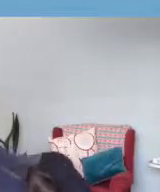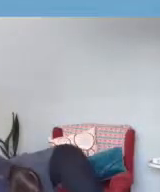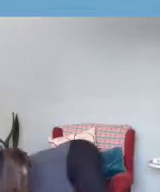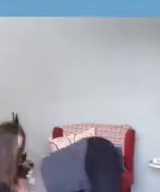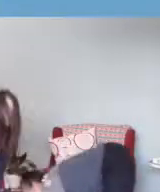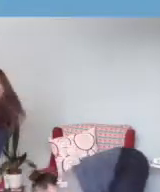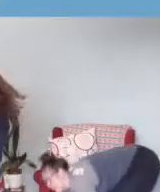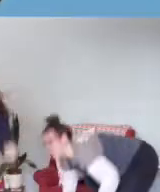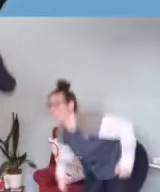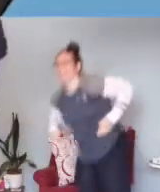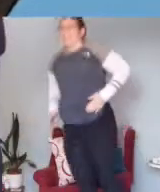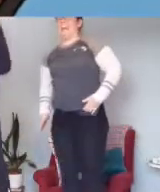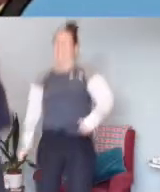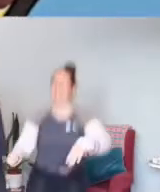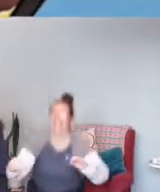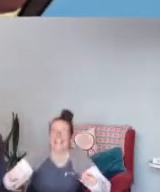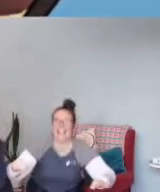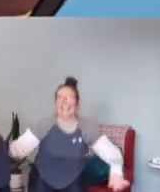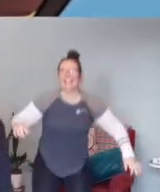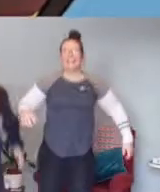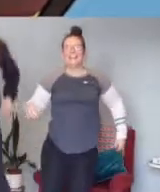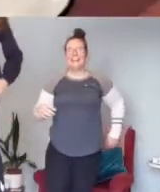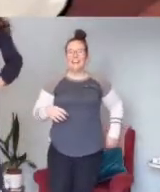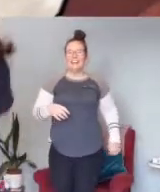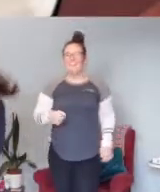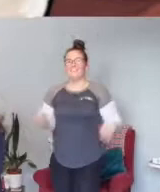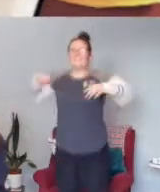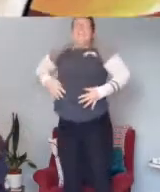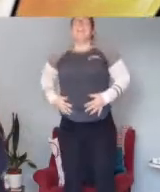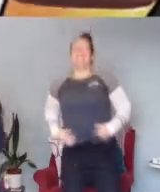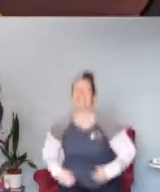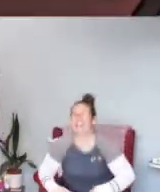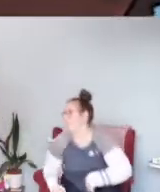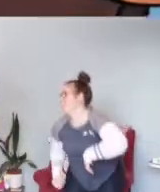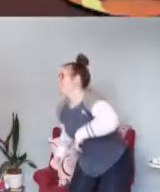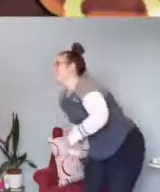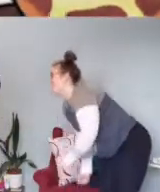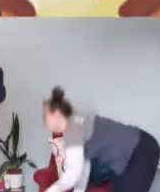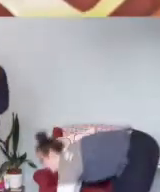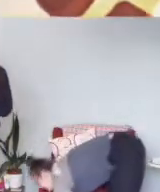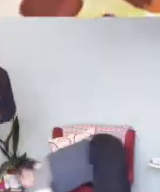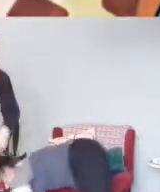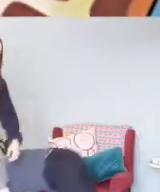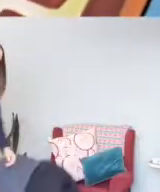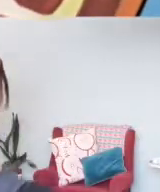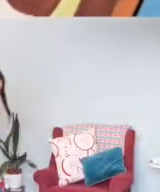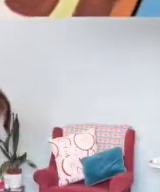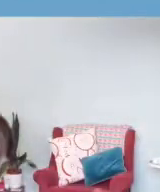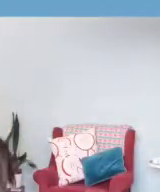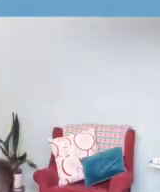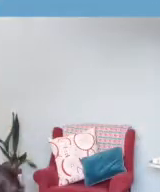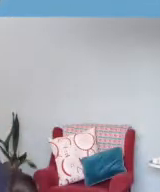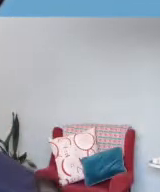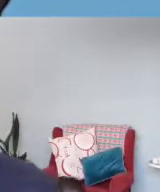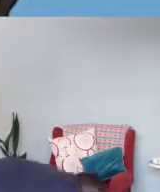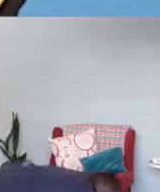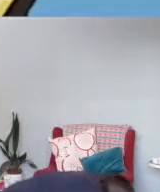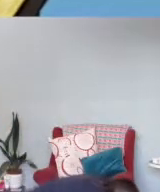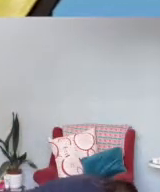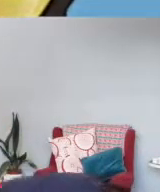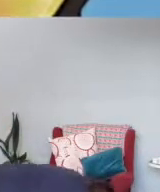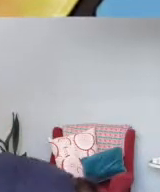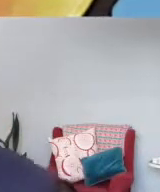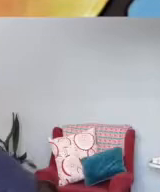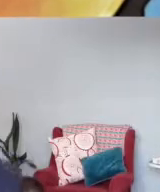her. "Happy birthday, Coco." Small Monkey jumped onto Twigger's back and chuckled. "Today's my